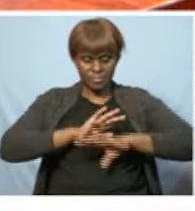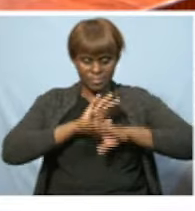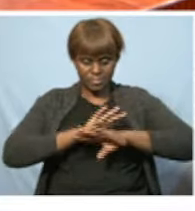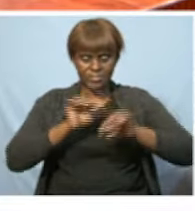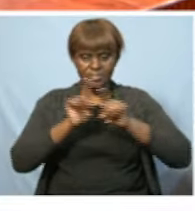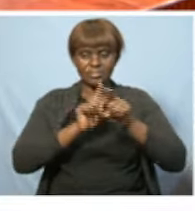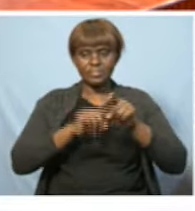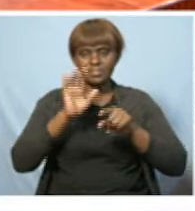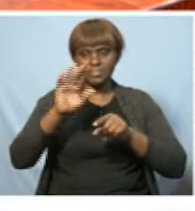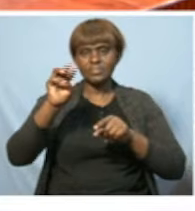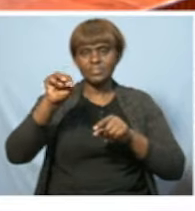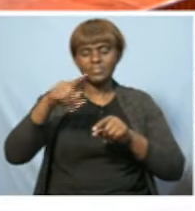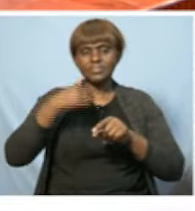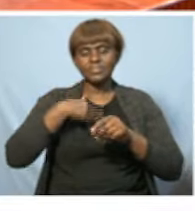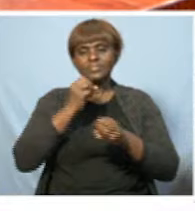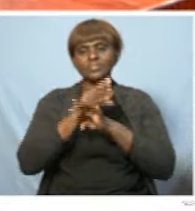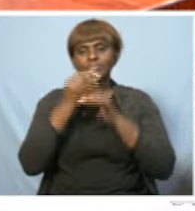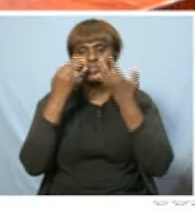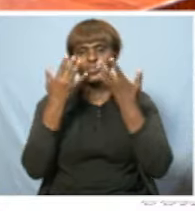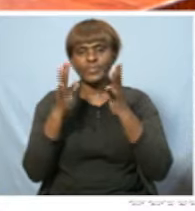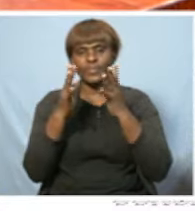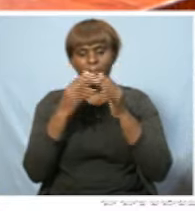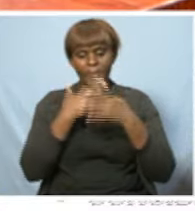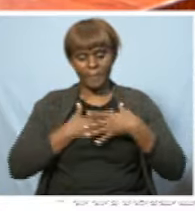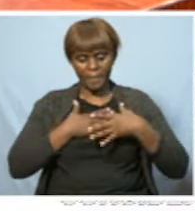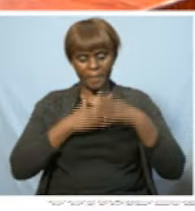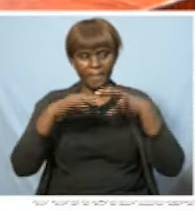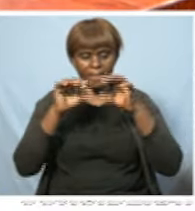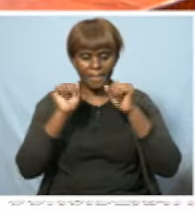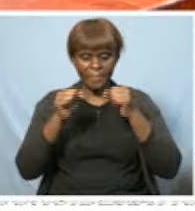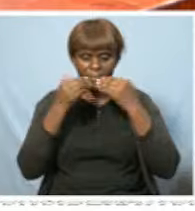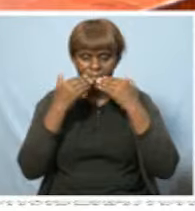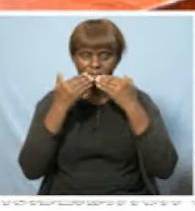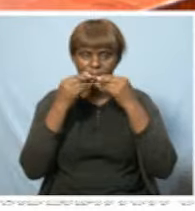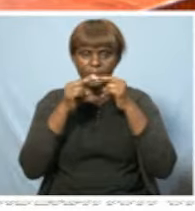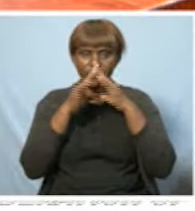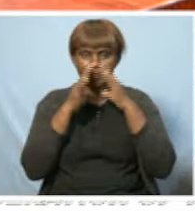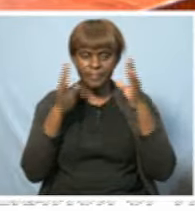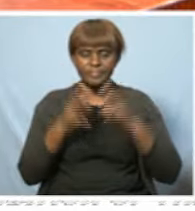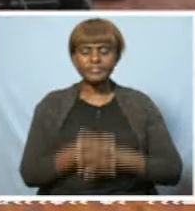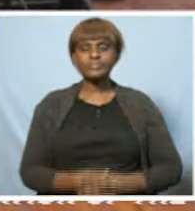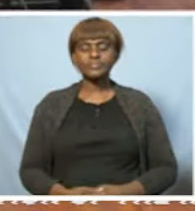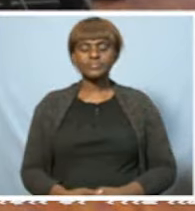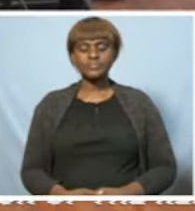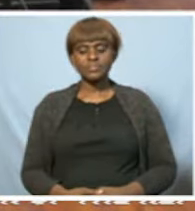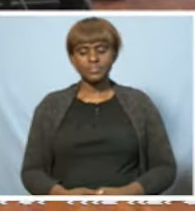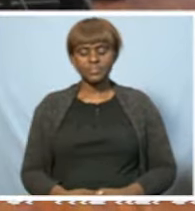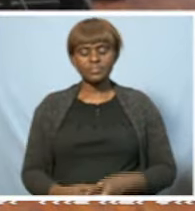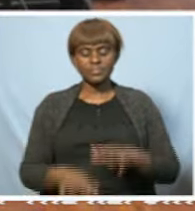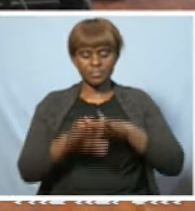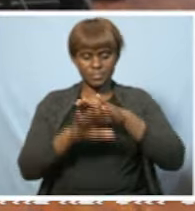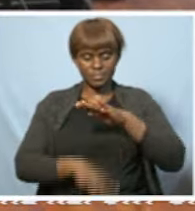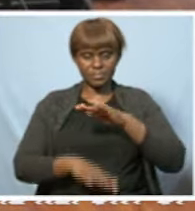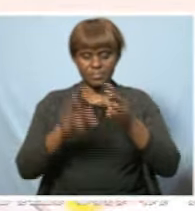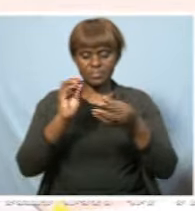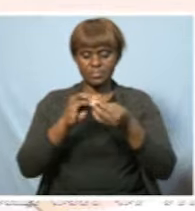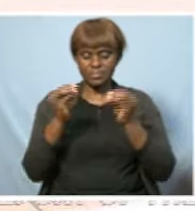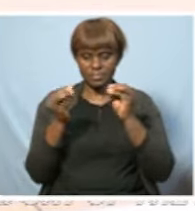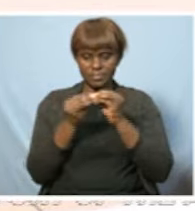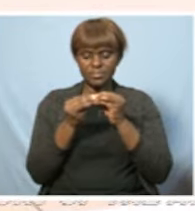your MP has said. Please go ahead. Thank you very much. The correction is under